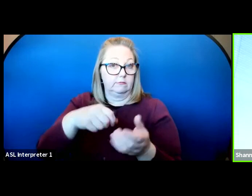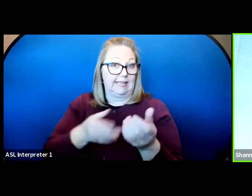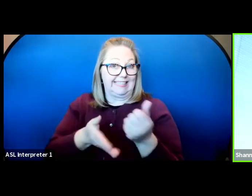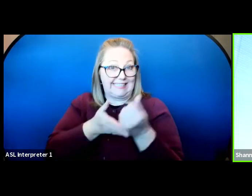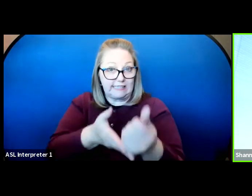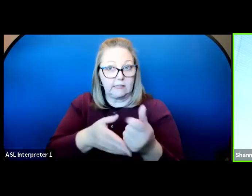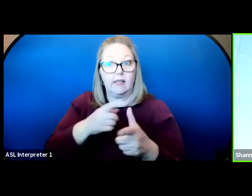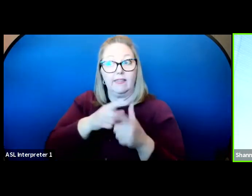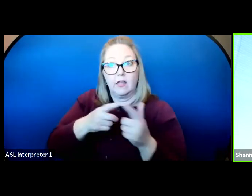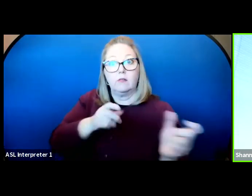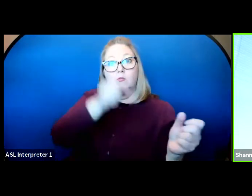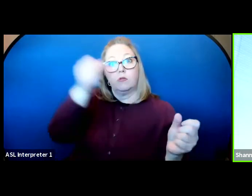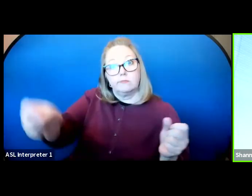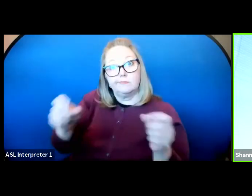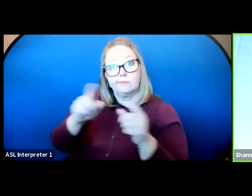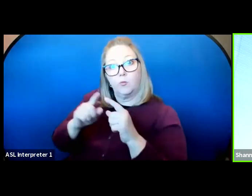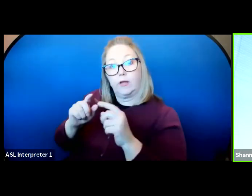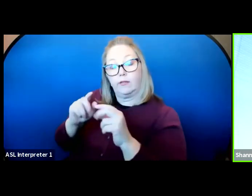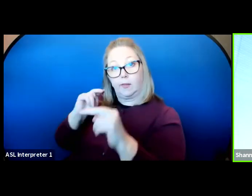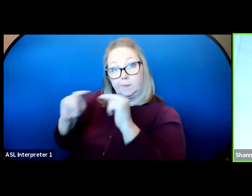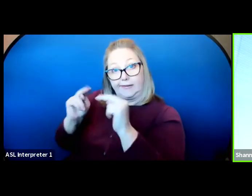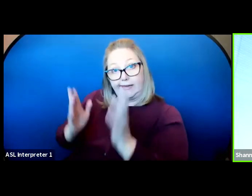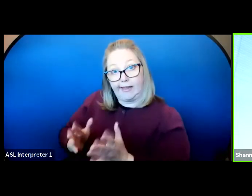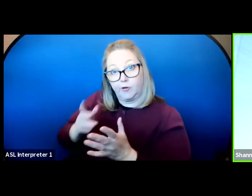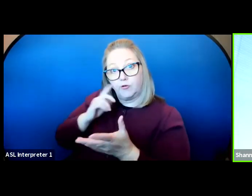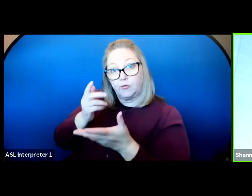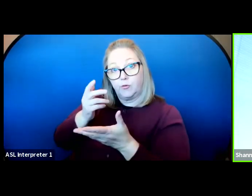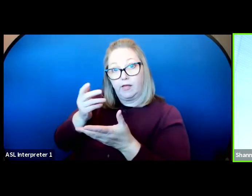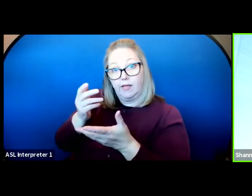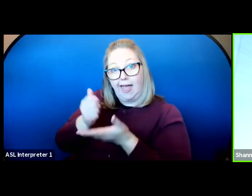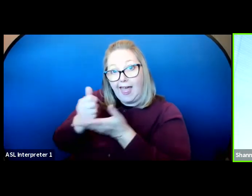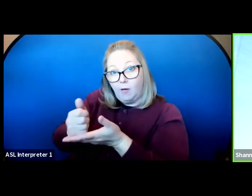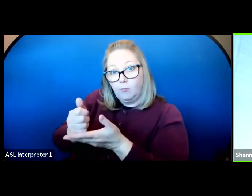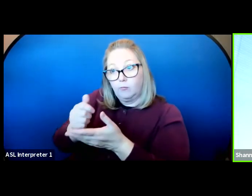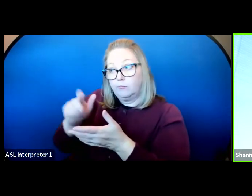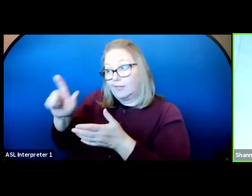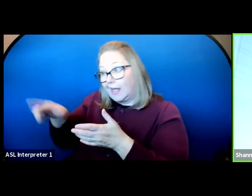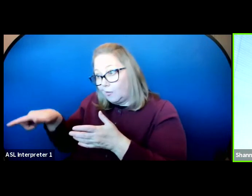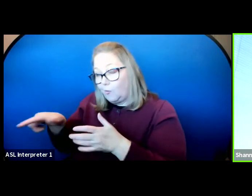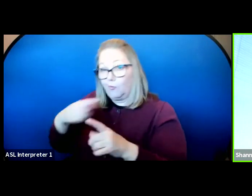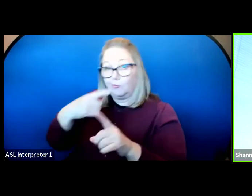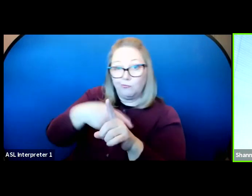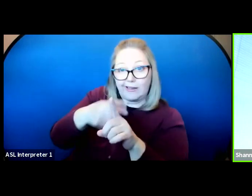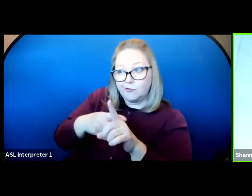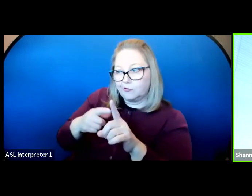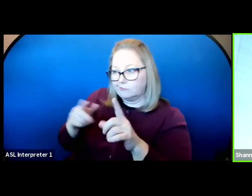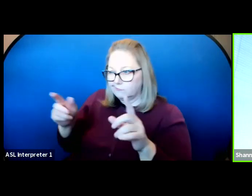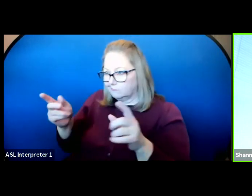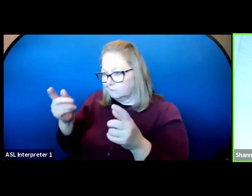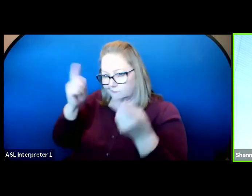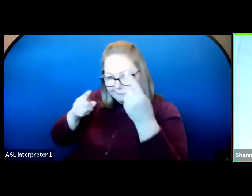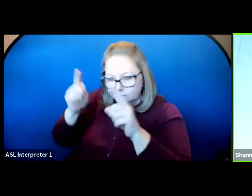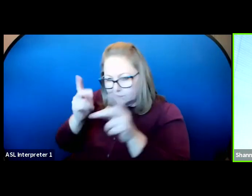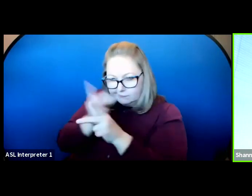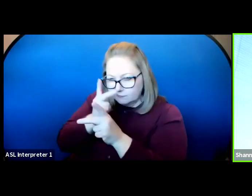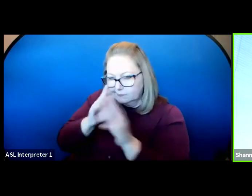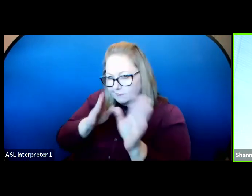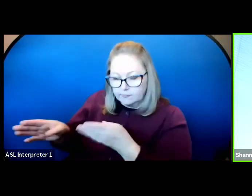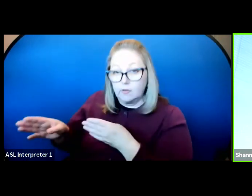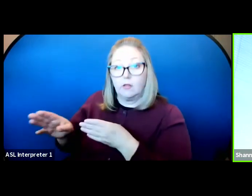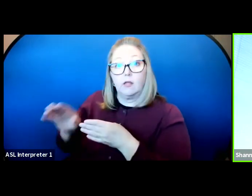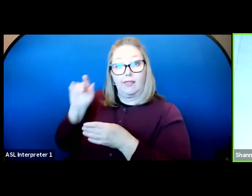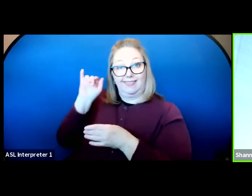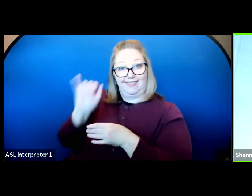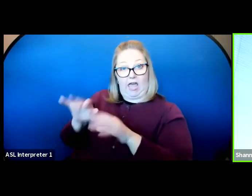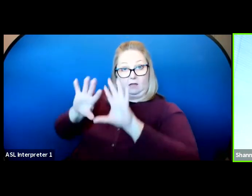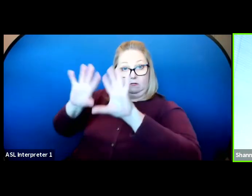mediator and potentially work through their issues and come to an agreement. The important point about mediation is that